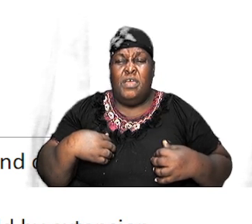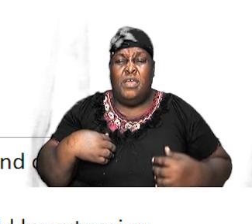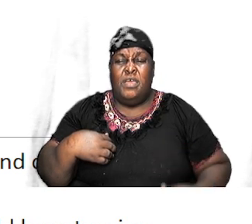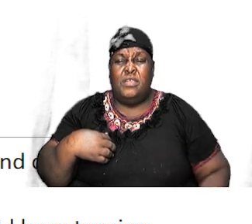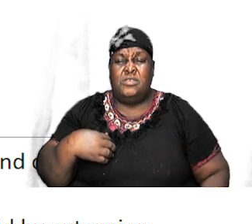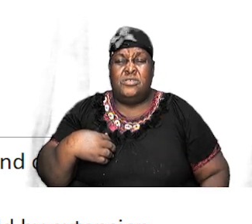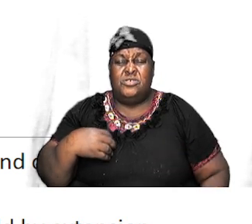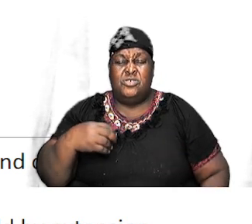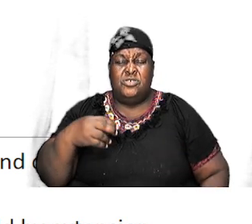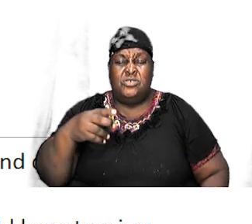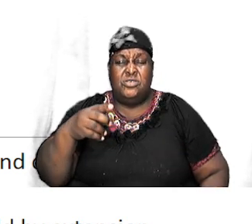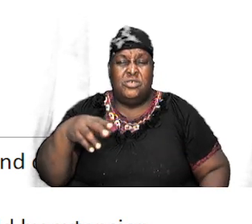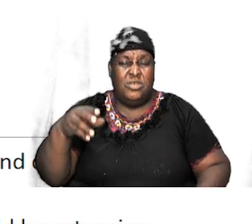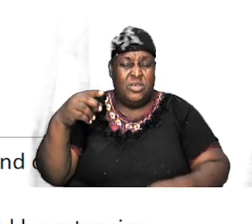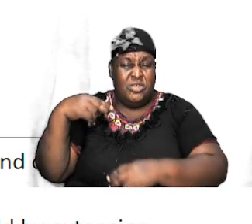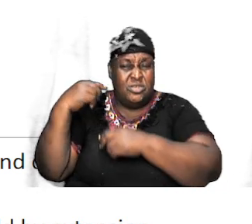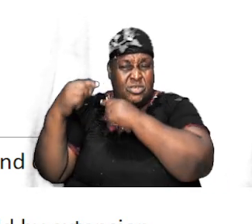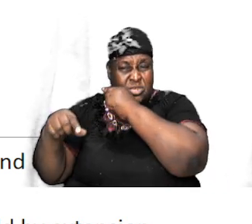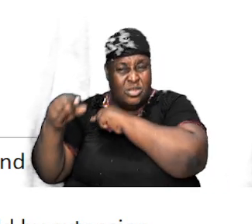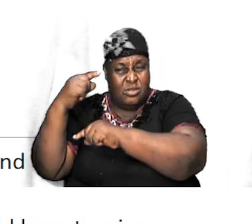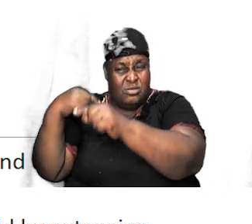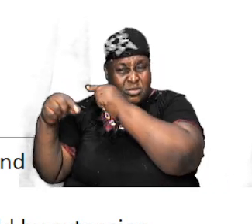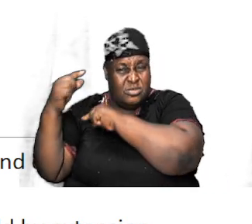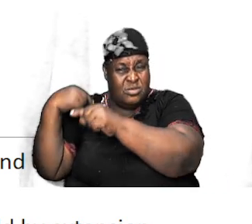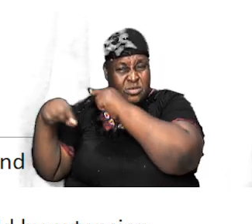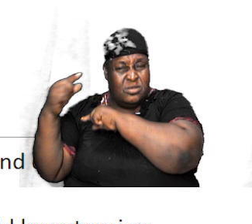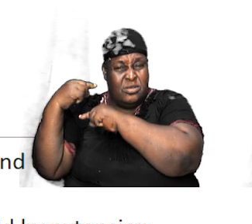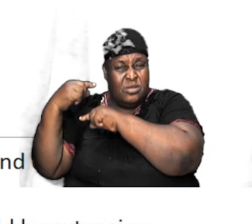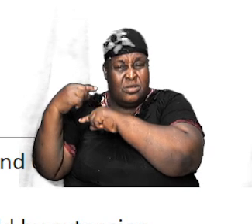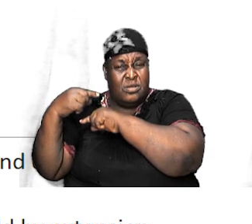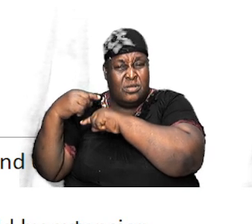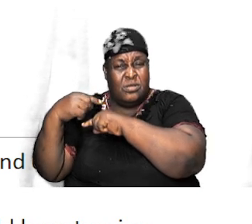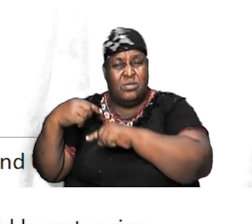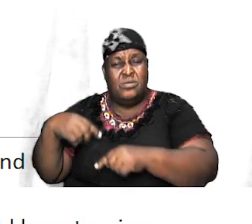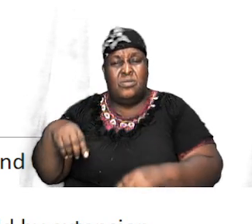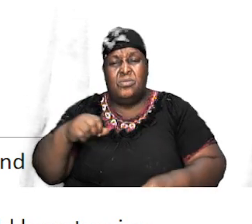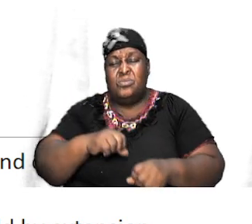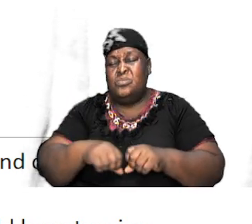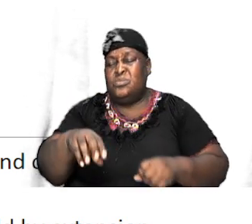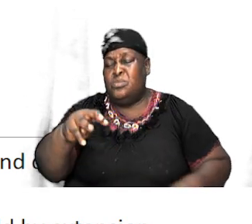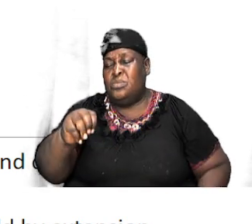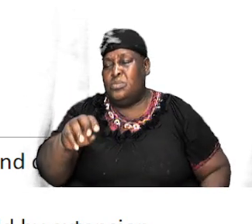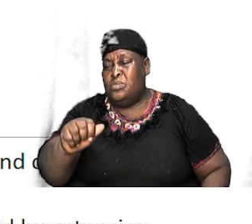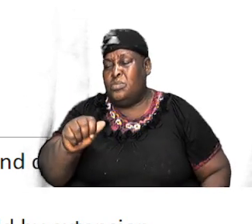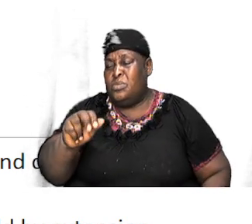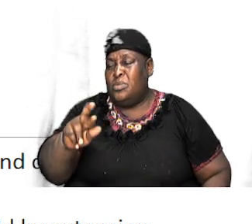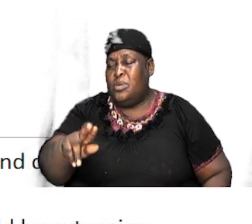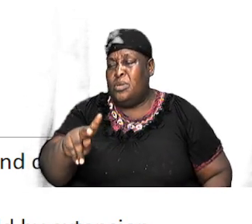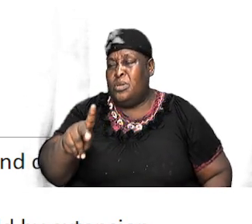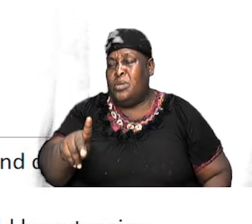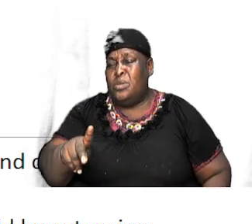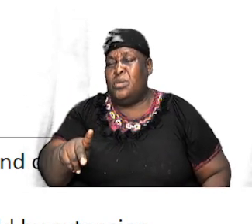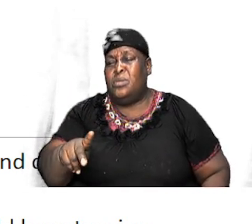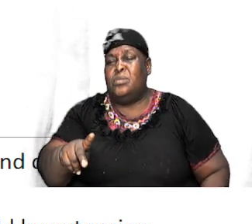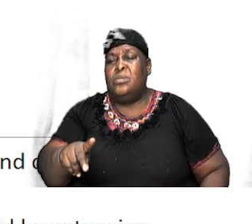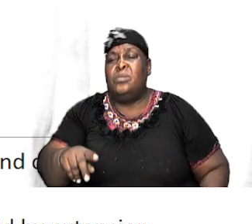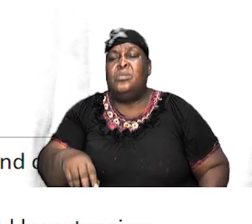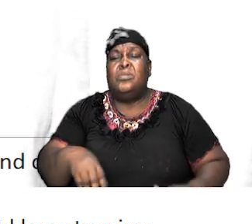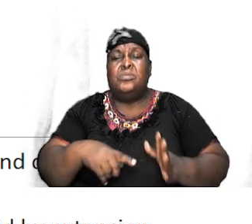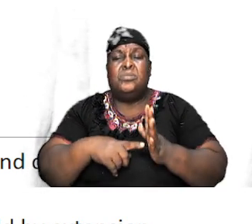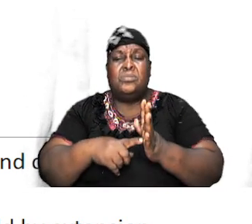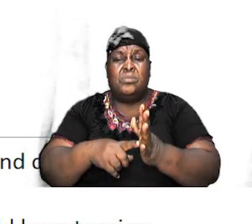those. You know, they wanted action. And so Mark presented a lot of